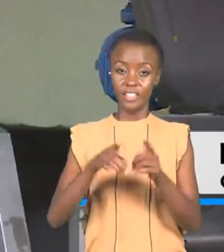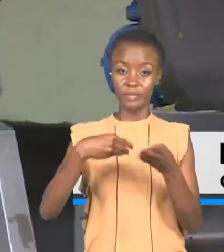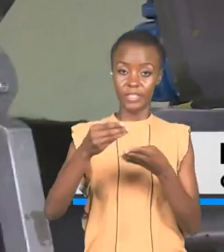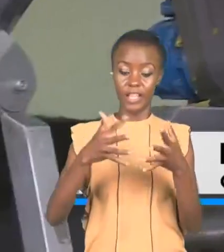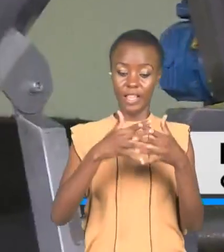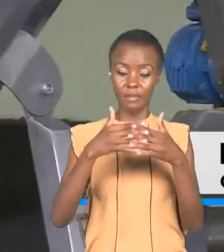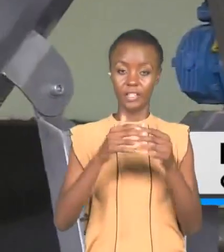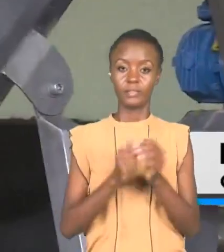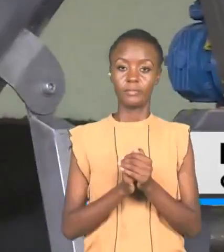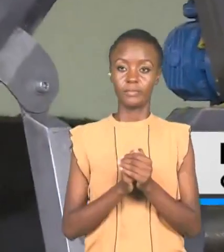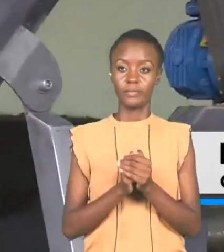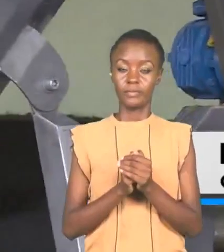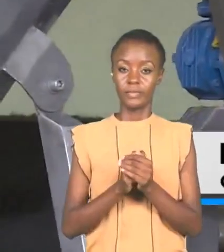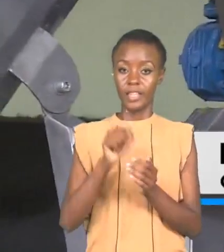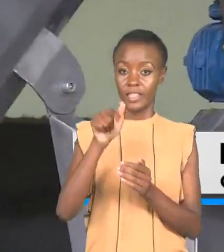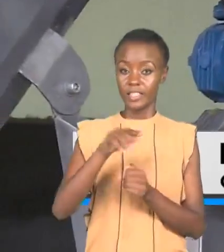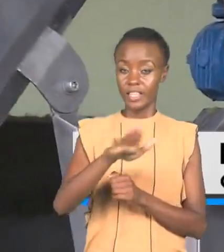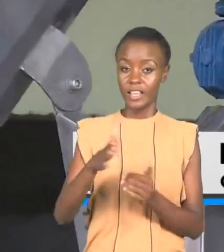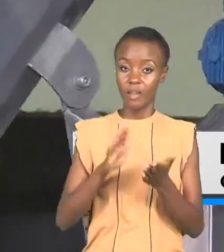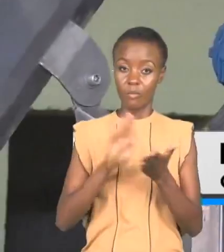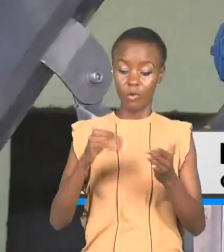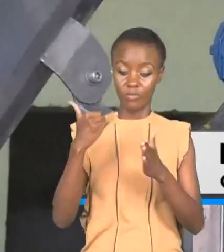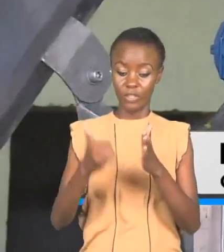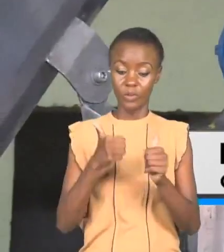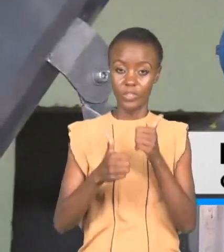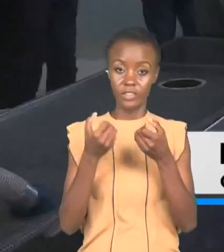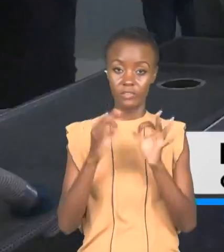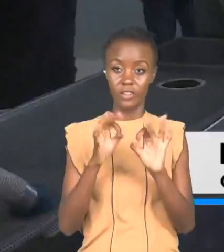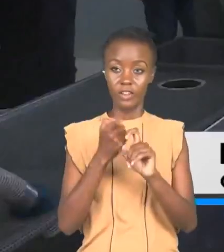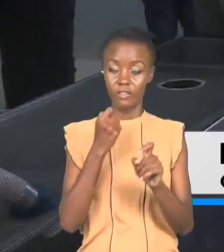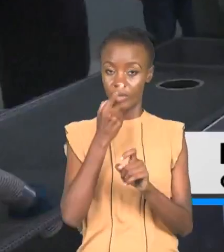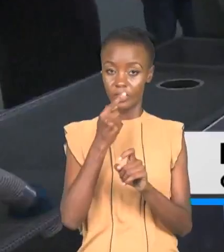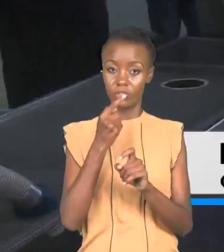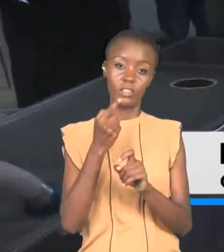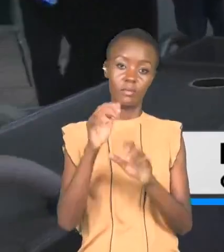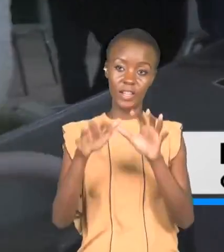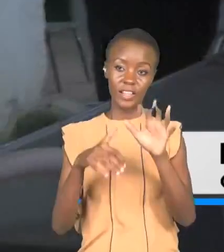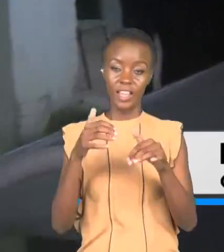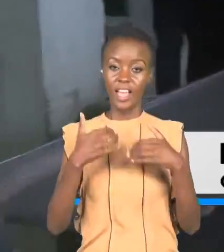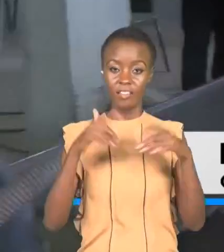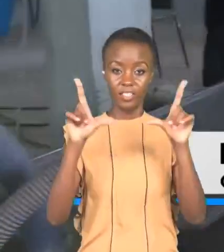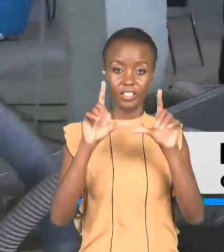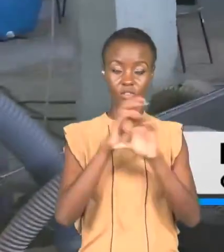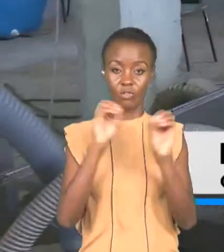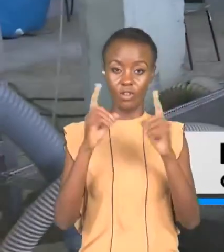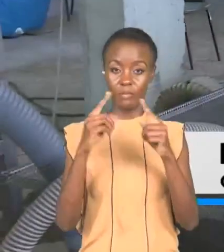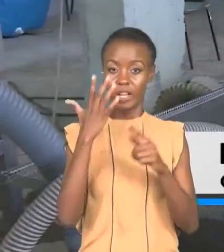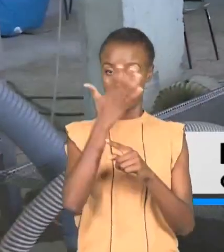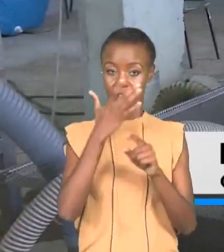well. Although Algeria, where most of the fertile land is free of pesticides, has no organic certification body, oil from Sidi